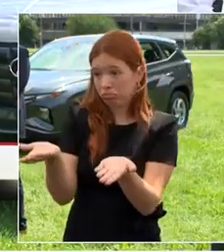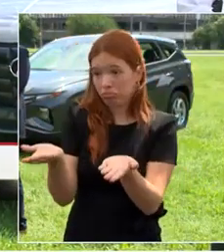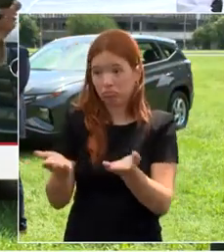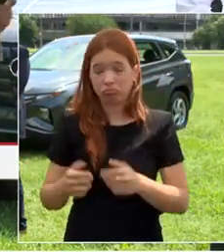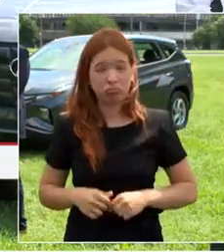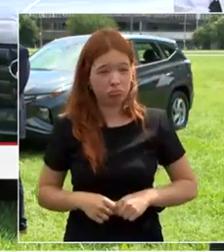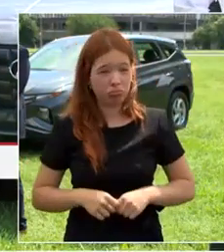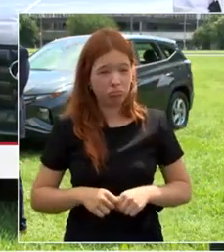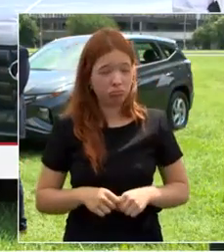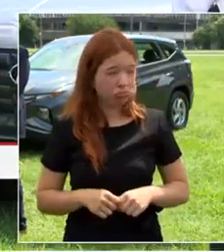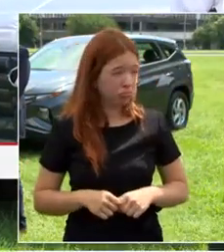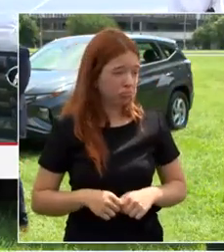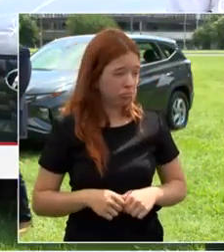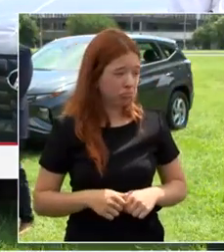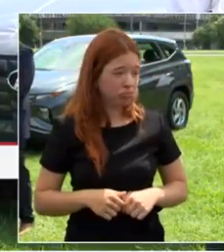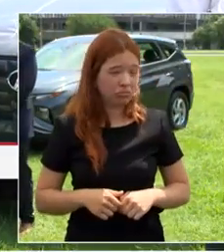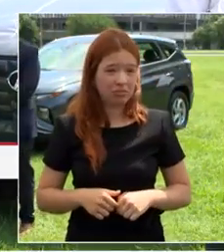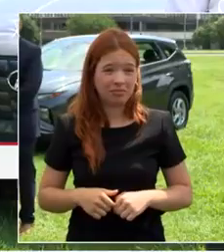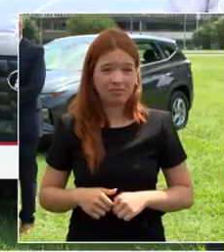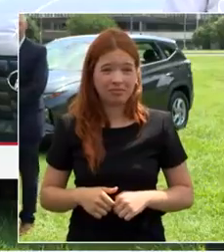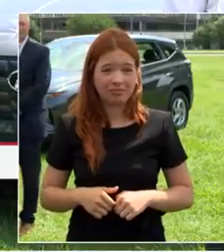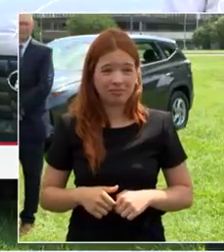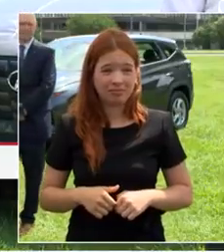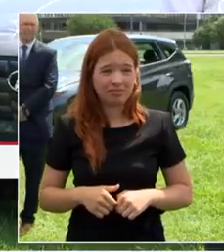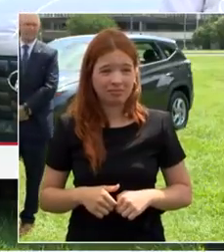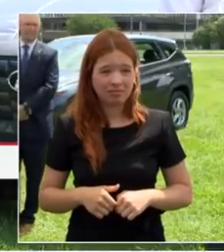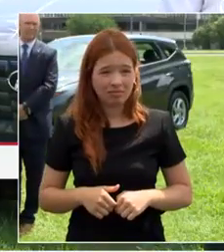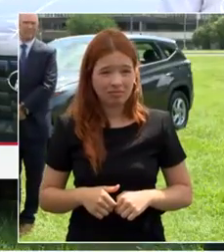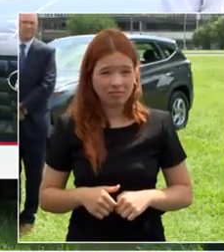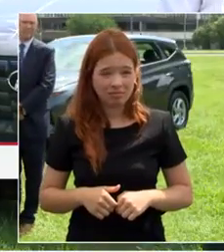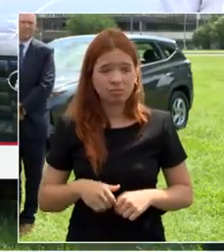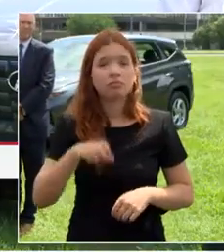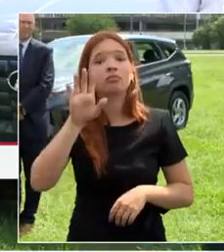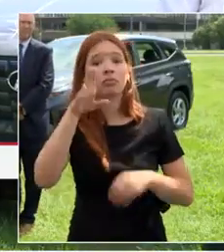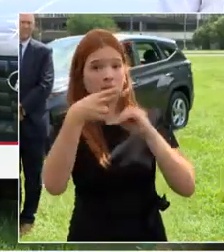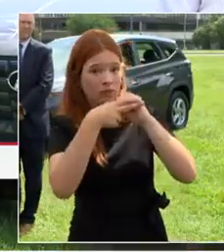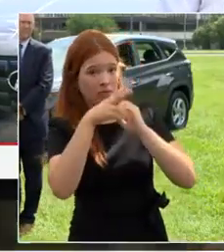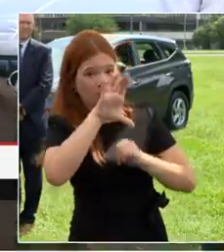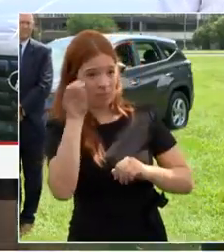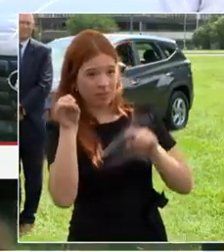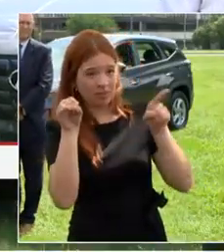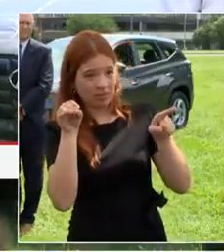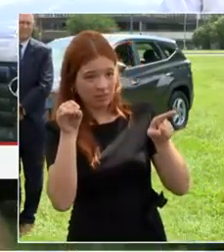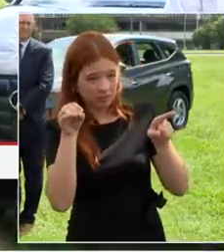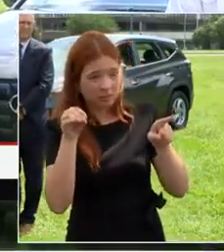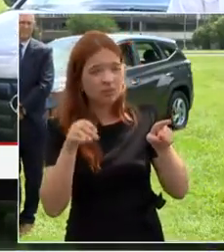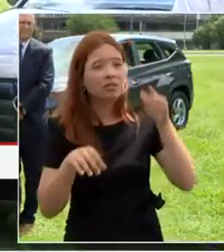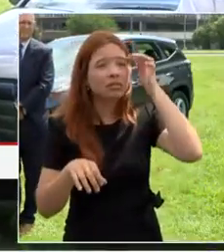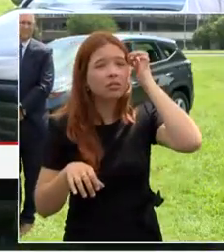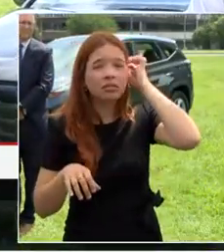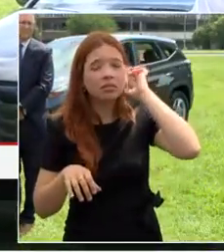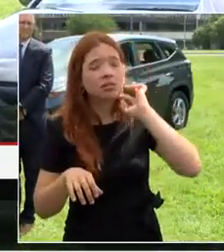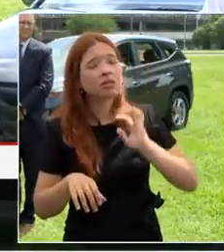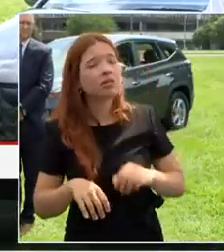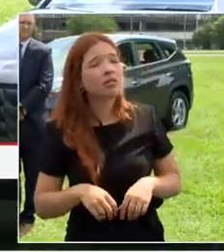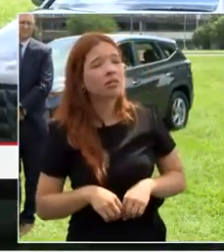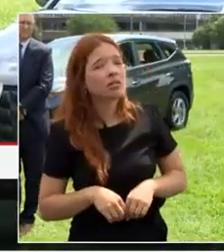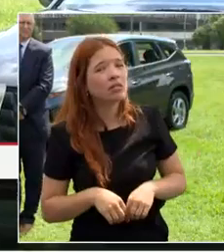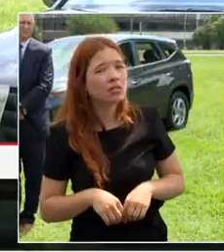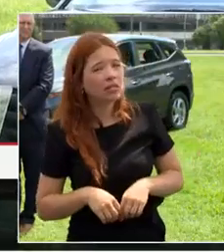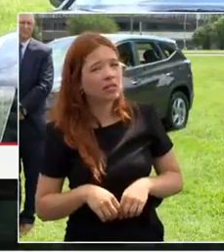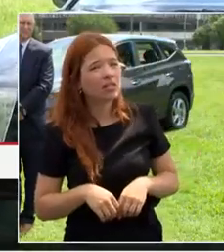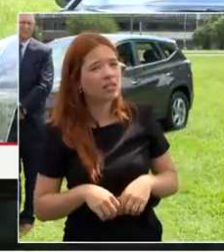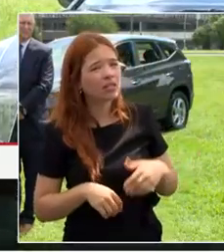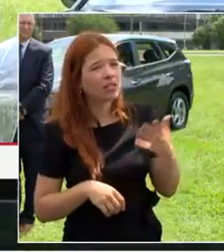first. Yes, Delia? Yes. In regards to making your customers whole, for instance, I spoke